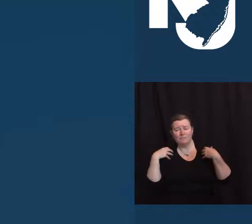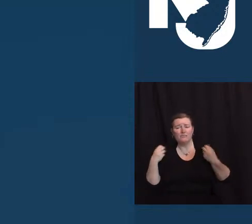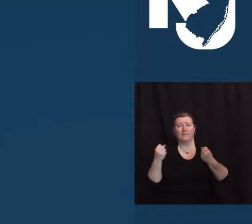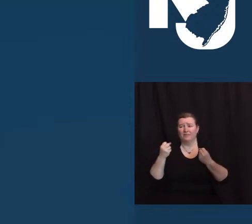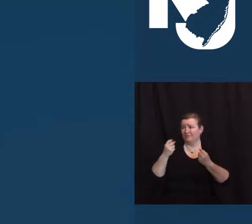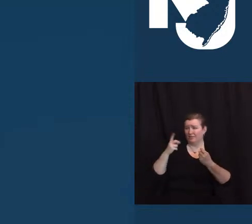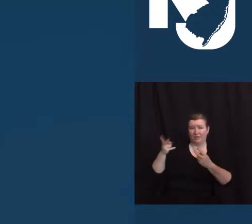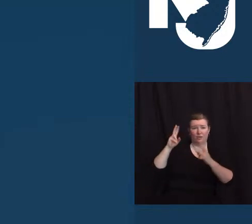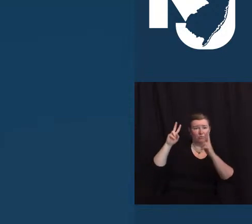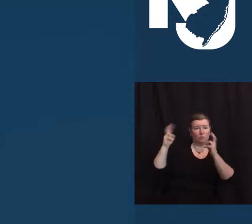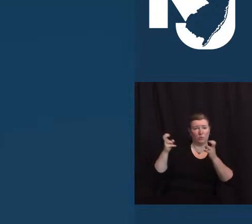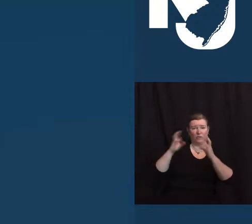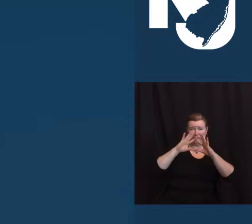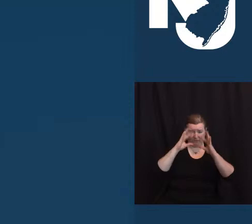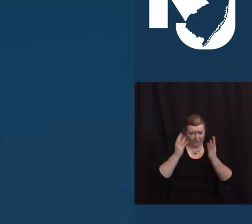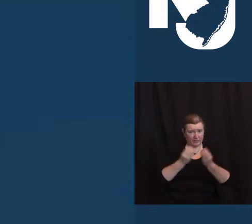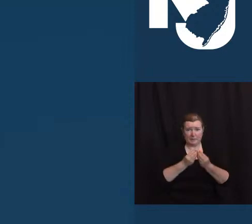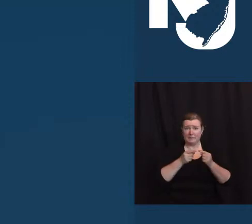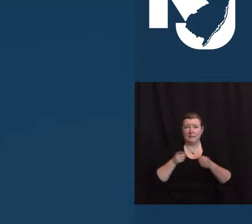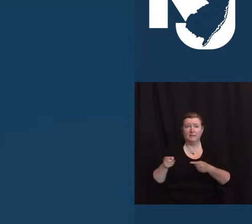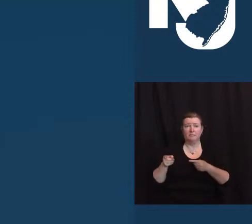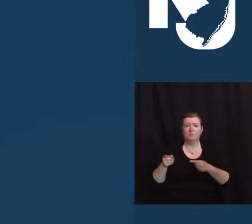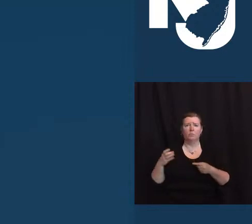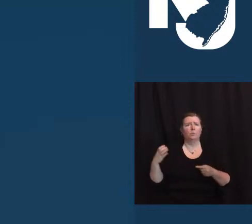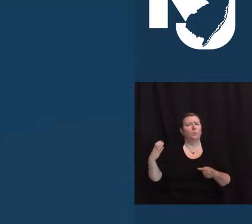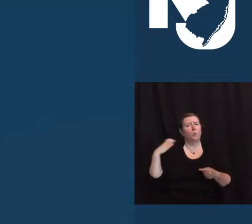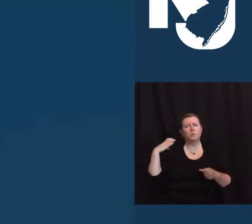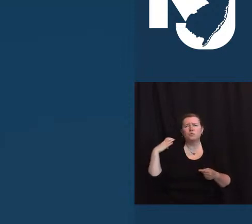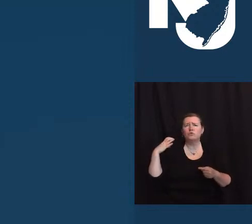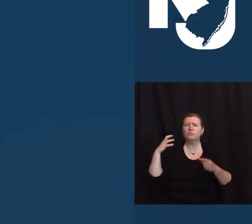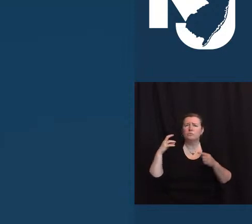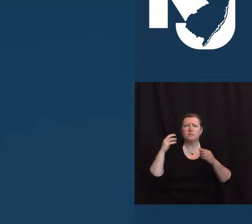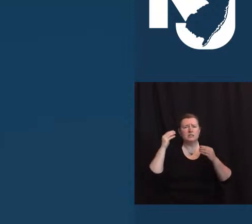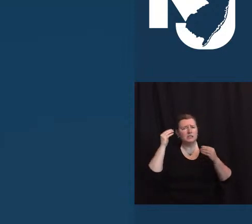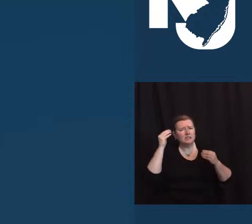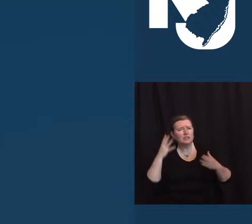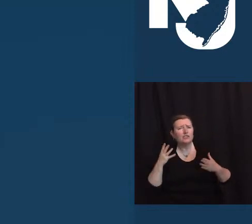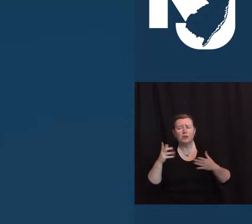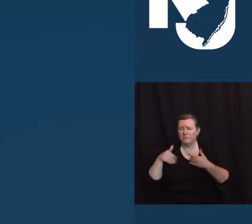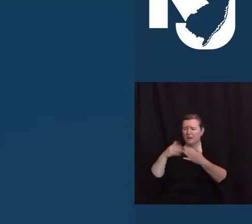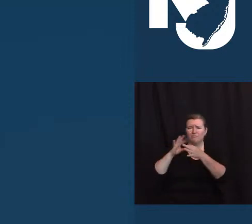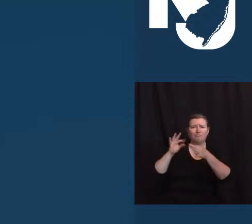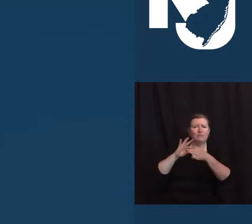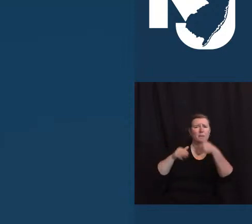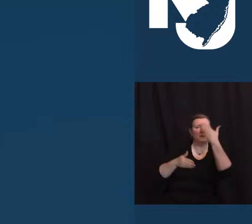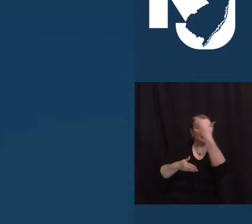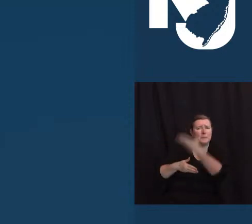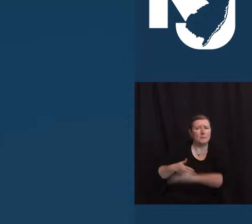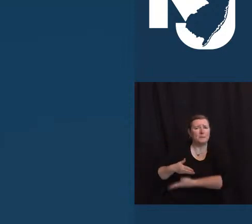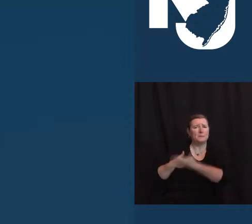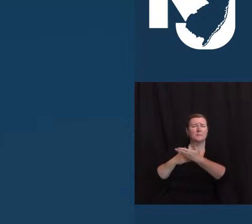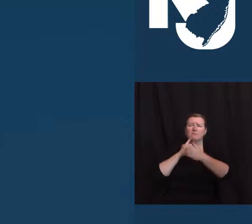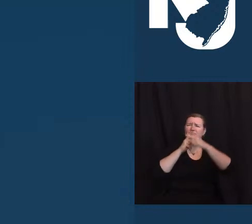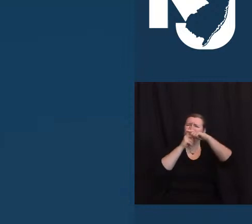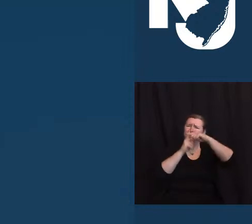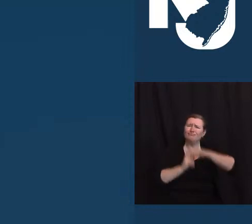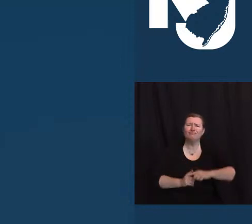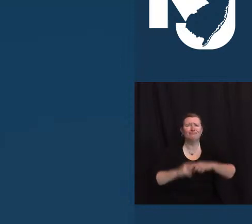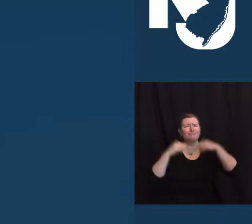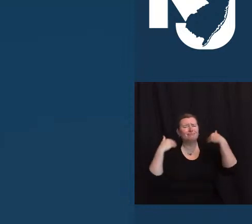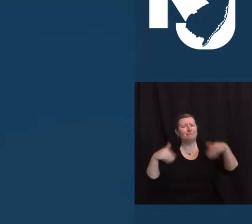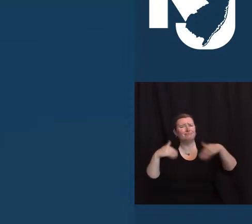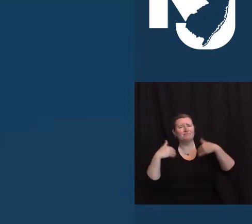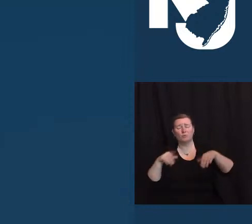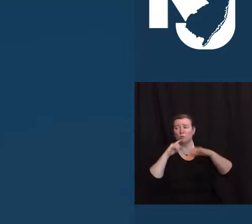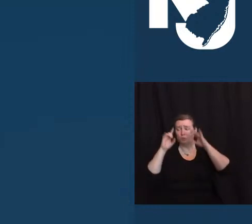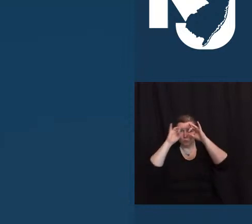his family, from coaches, teachers, it's overwhelming, and it's an awful tragedy. In his honor